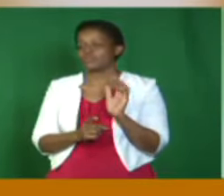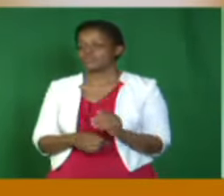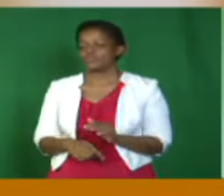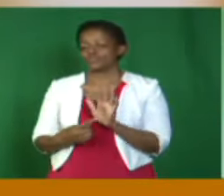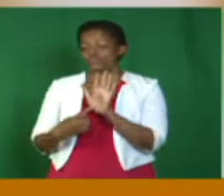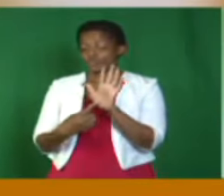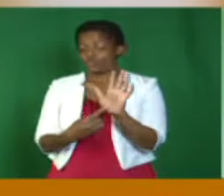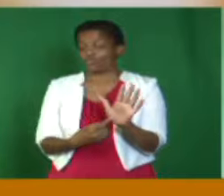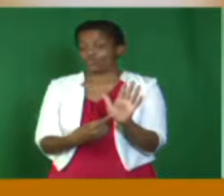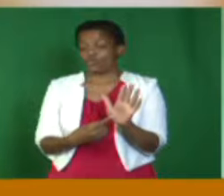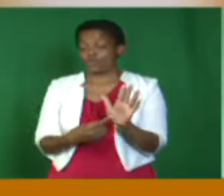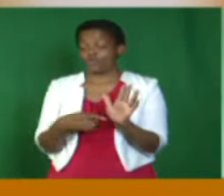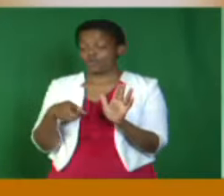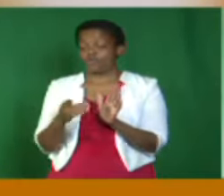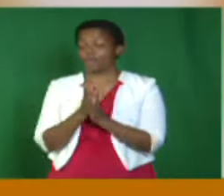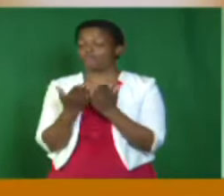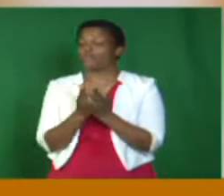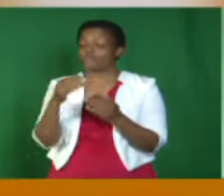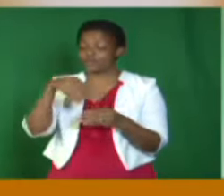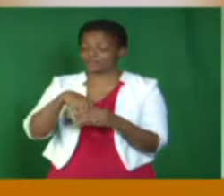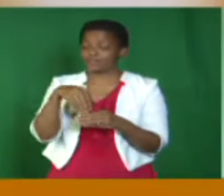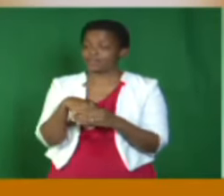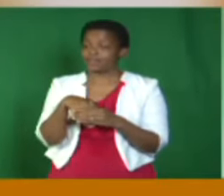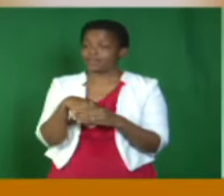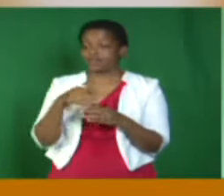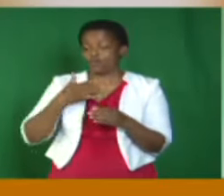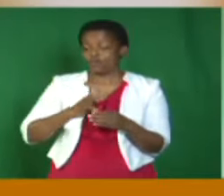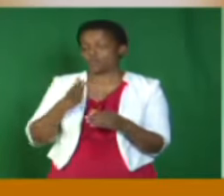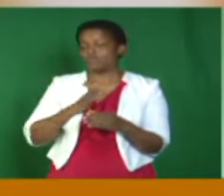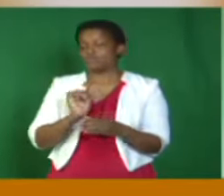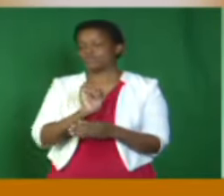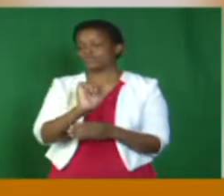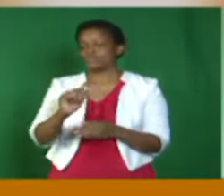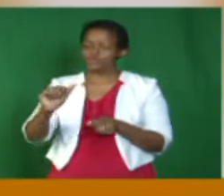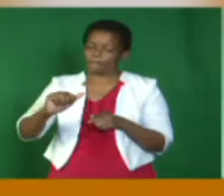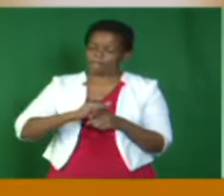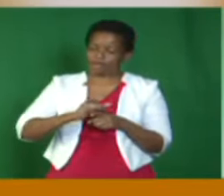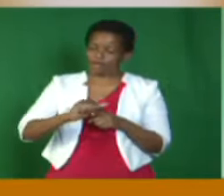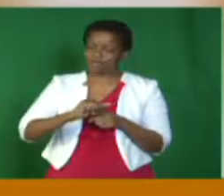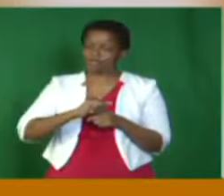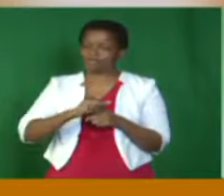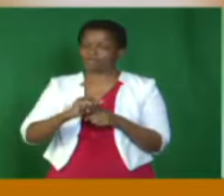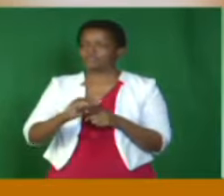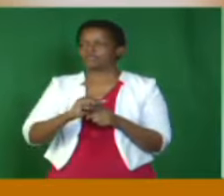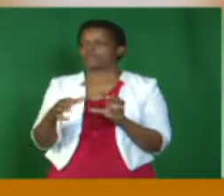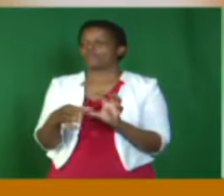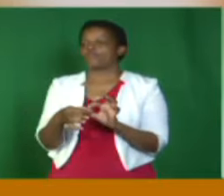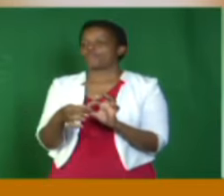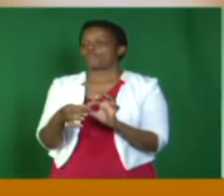you a part of the book which I would want you to also practice with when you are at